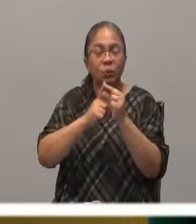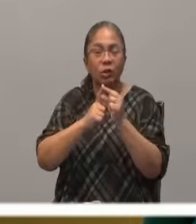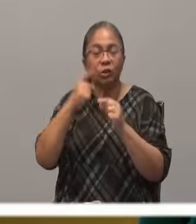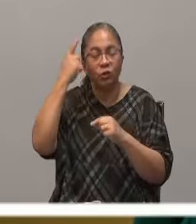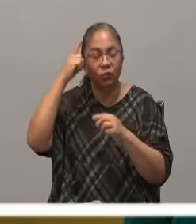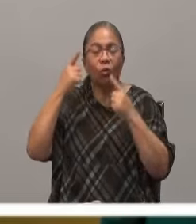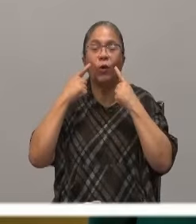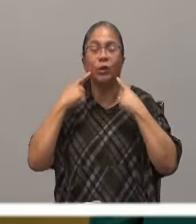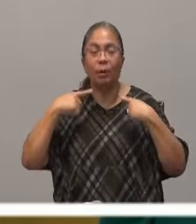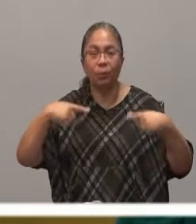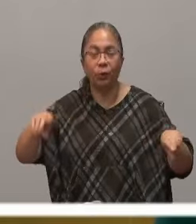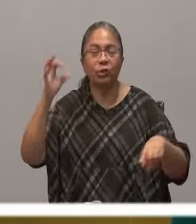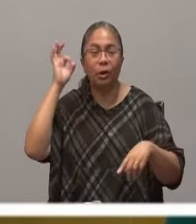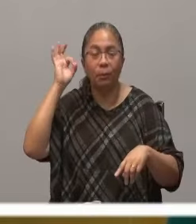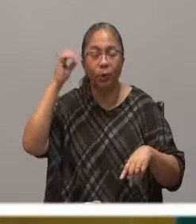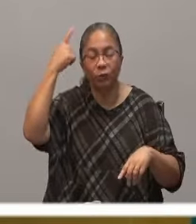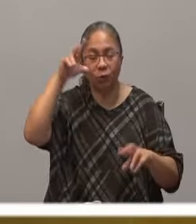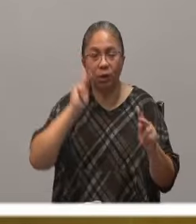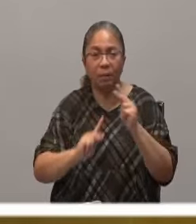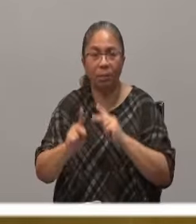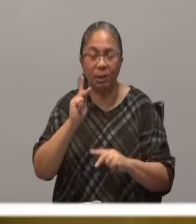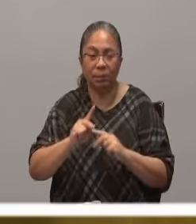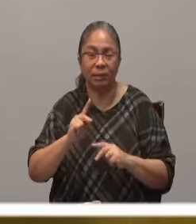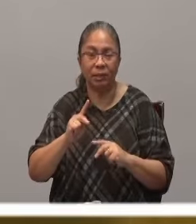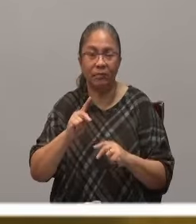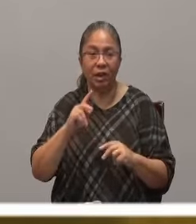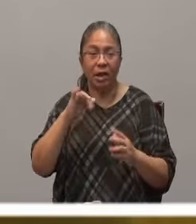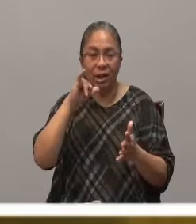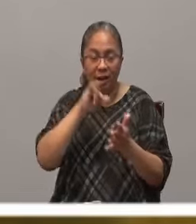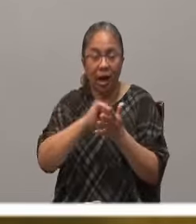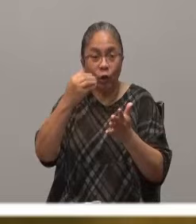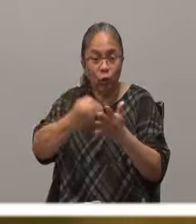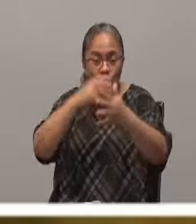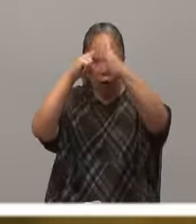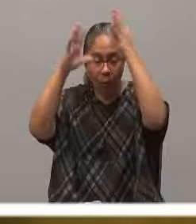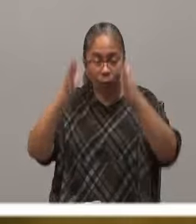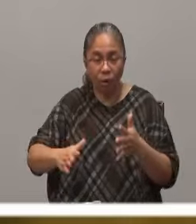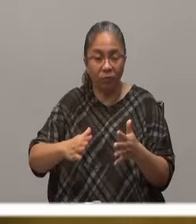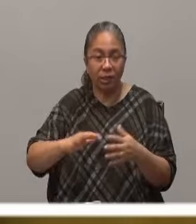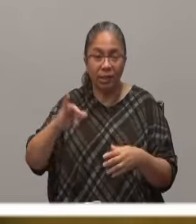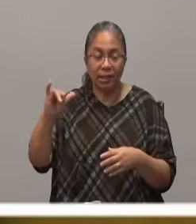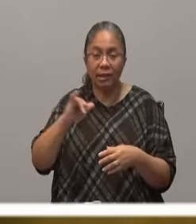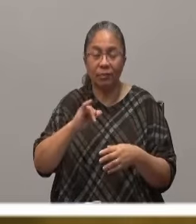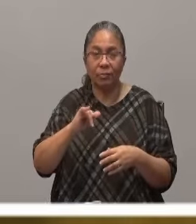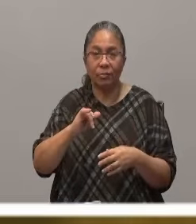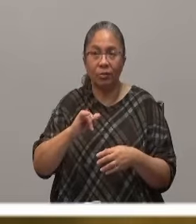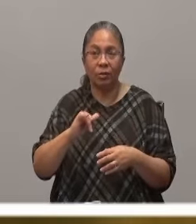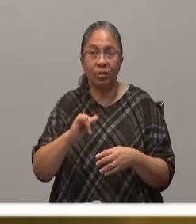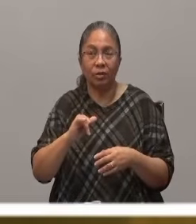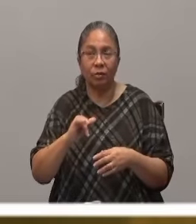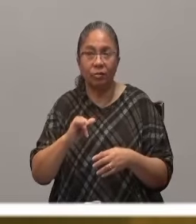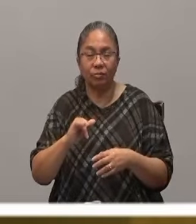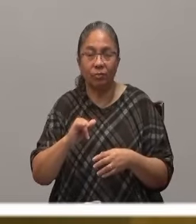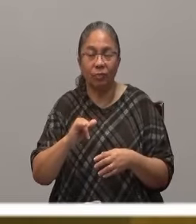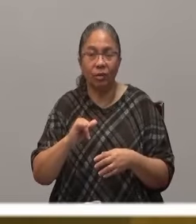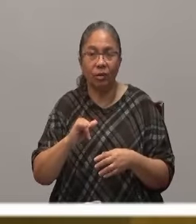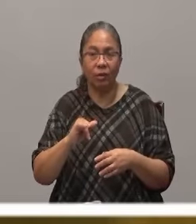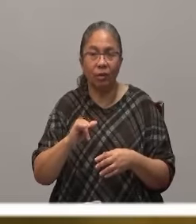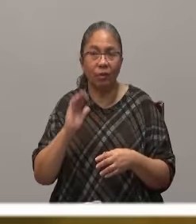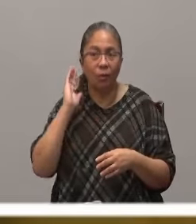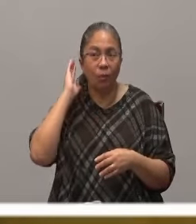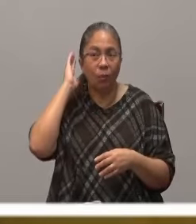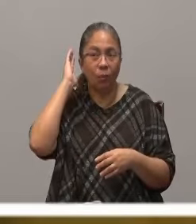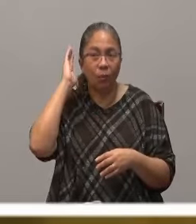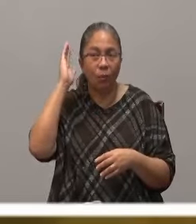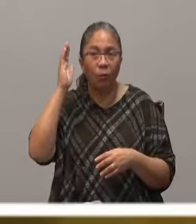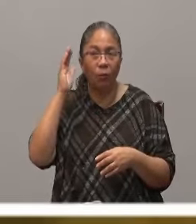speak, and that Moses will be raised up as a prophet like the first Moses, and that Moses